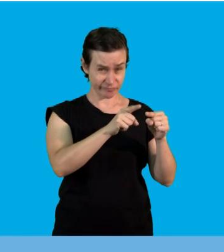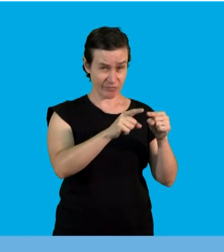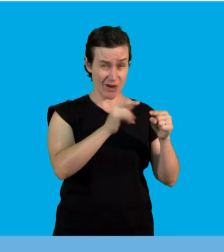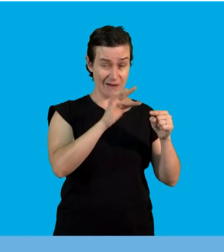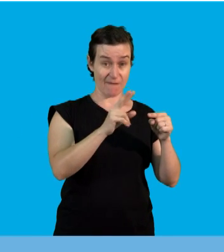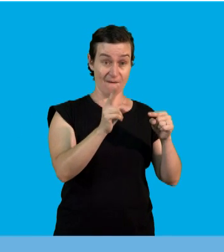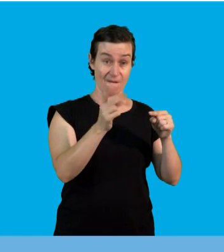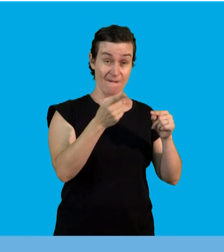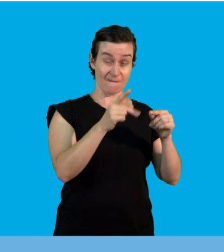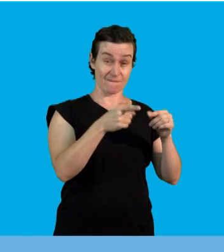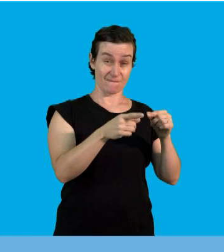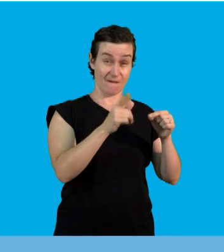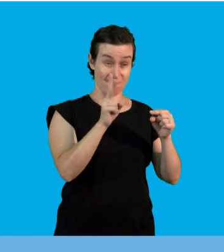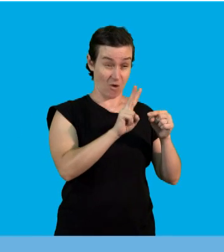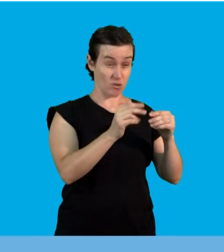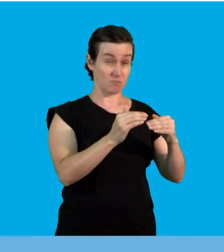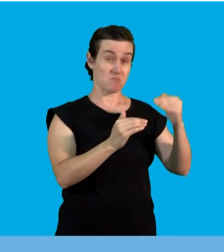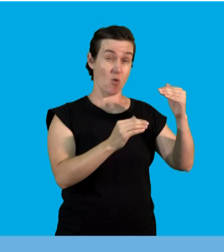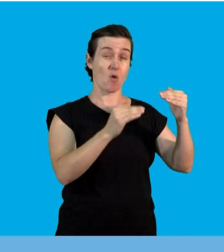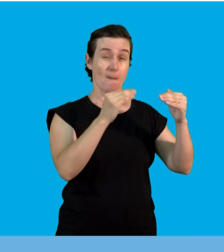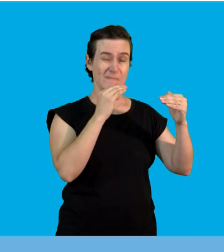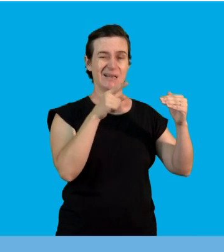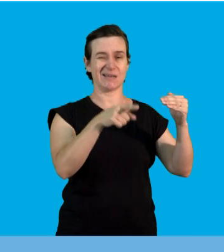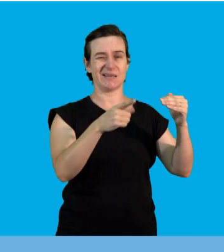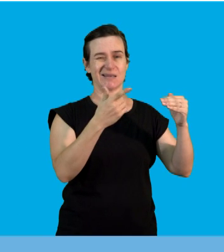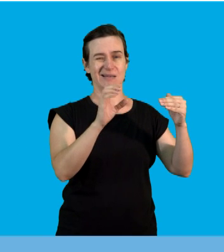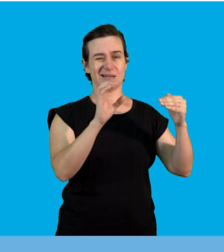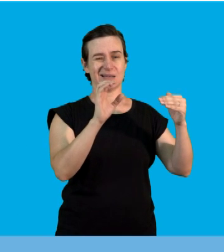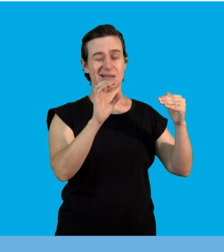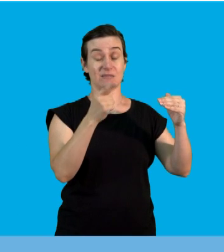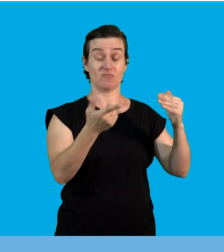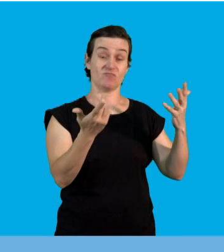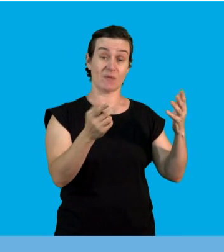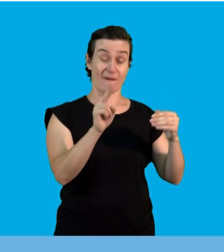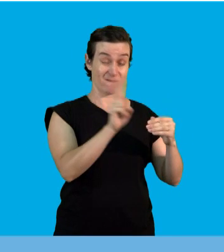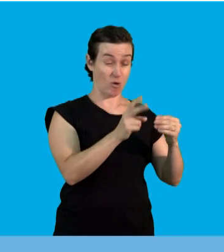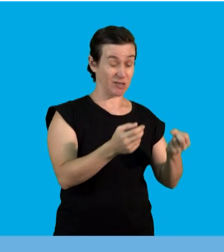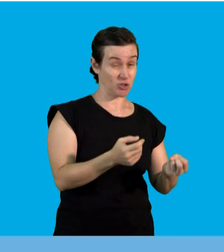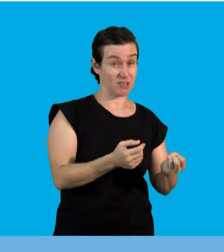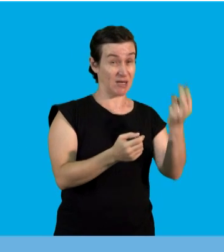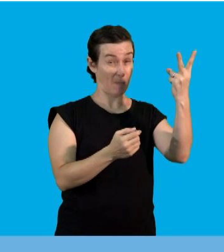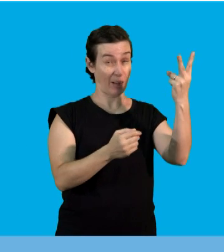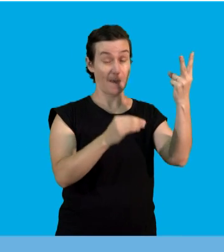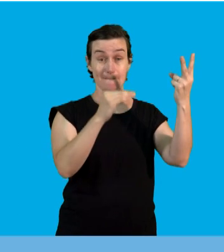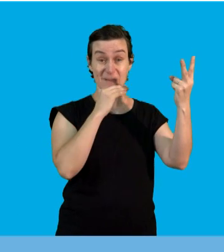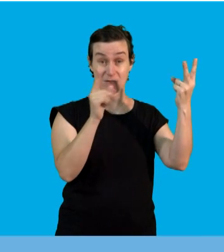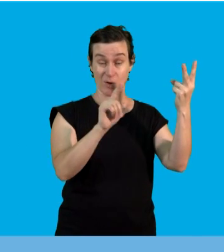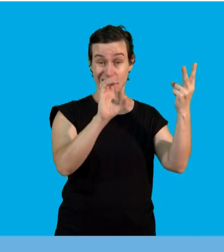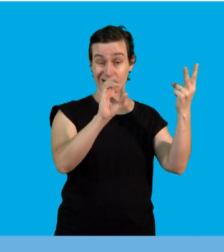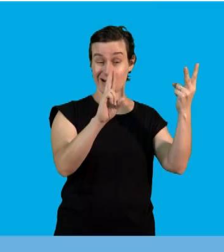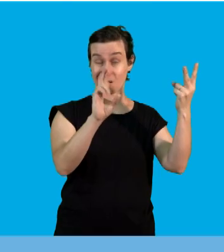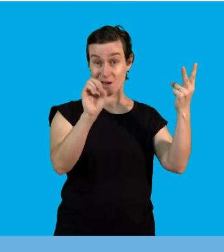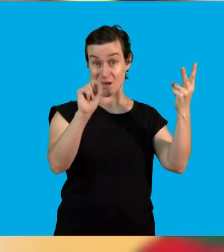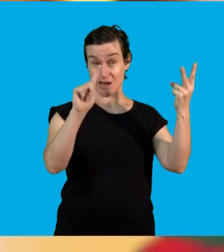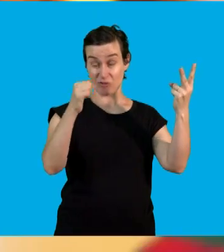one increases, the other one also increases at the same ratio. If the voltage doubles, the current strength is also going to